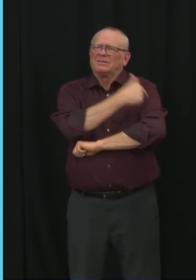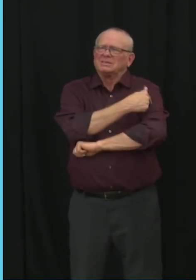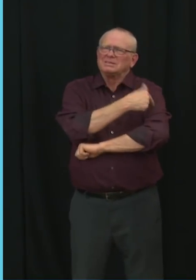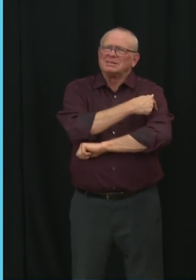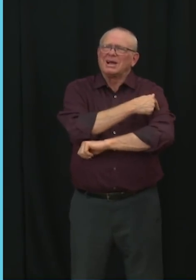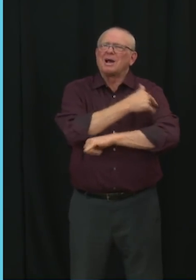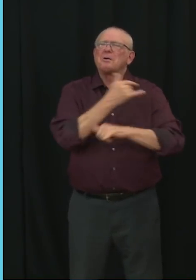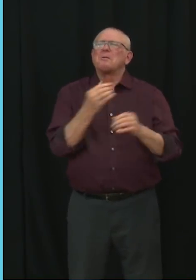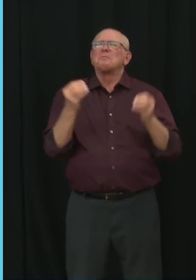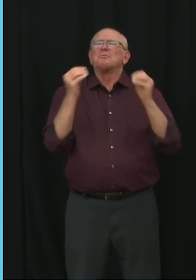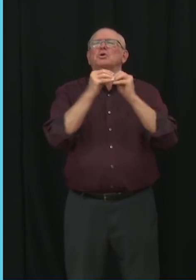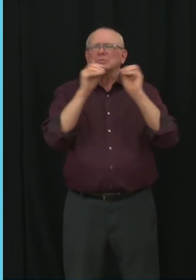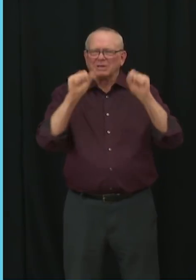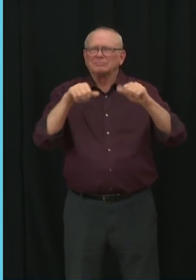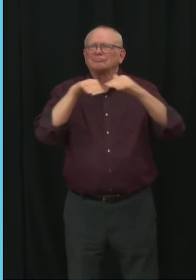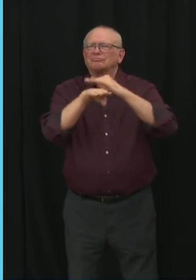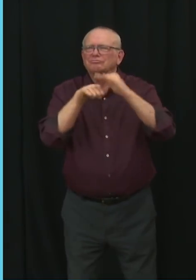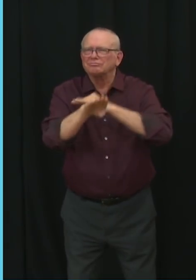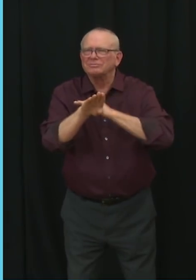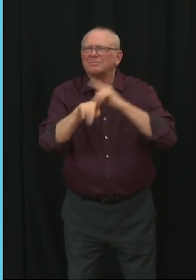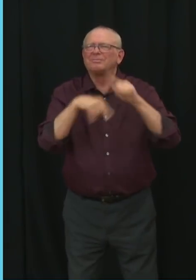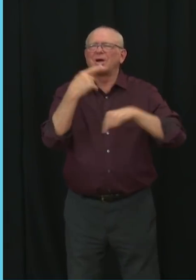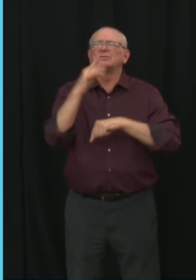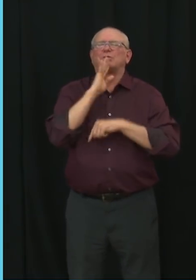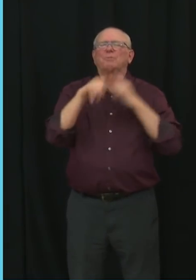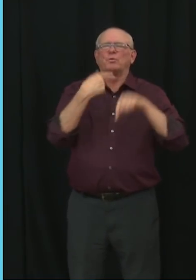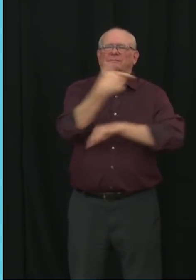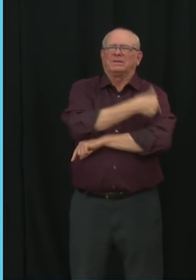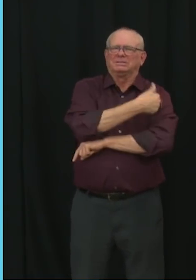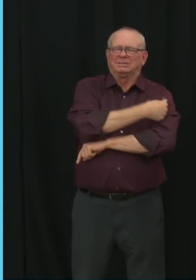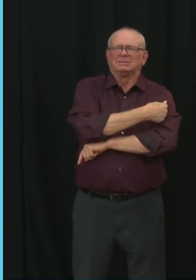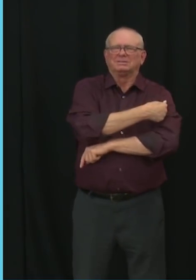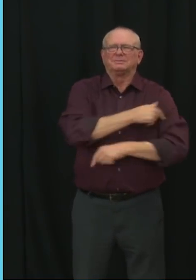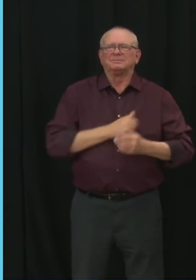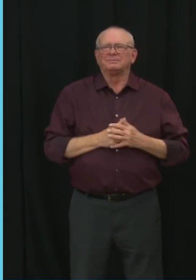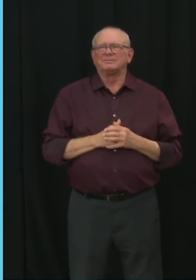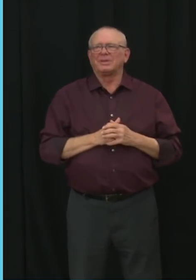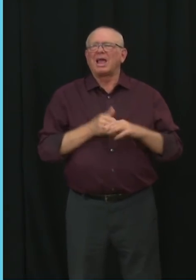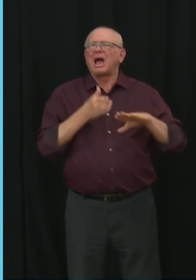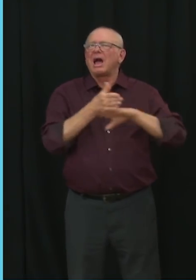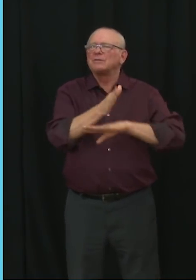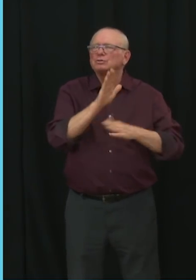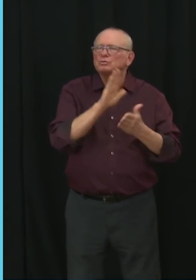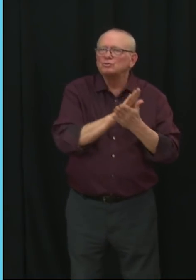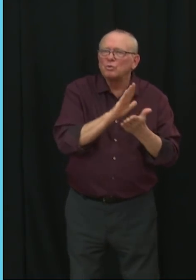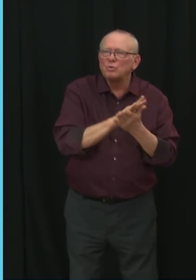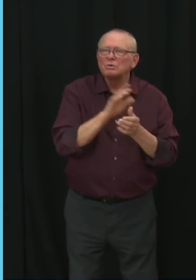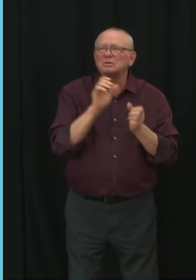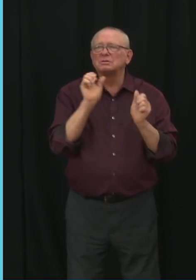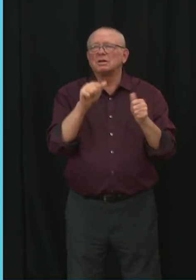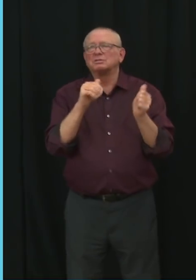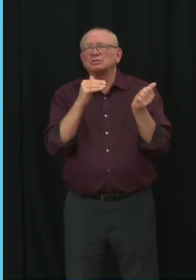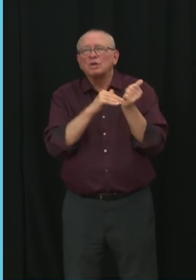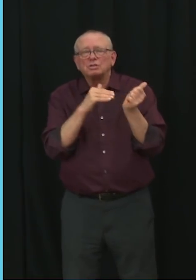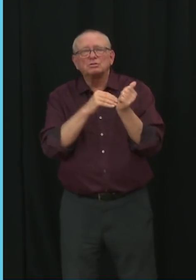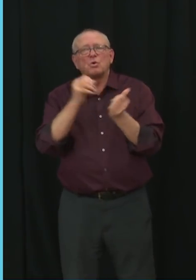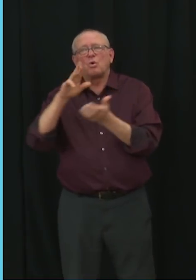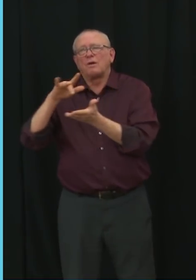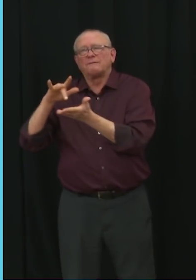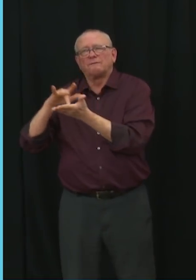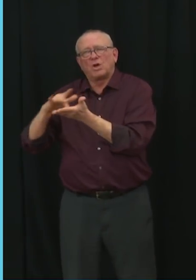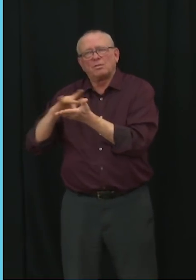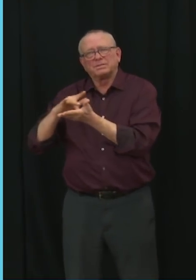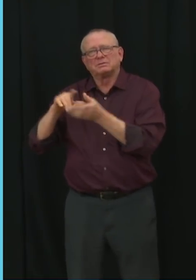on sort of each of those types of locations that we're hearing calls for the province to make them available, if you don't mind, please. No, thanks